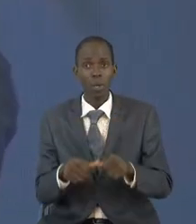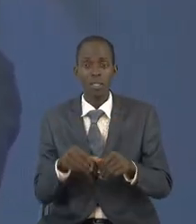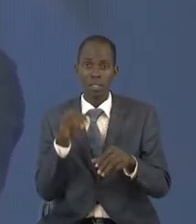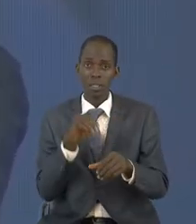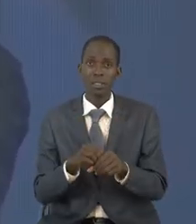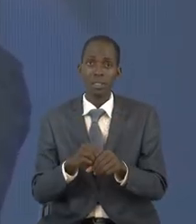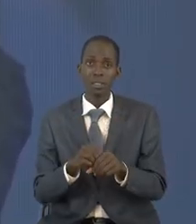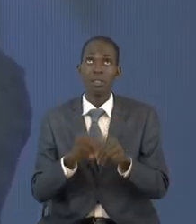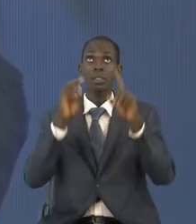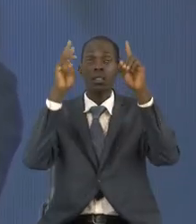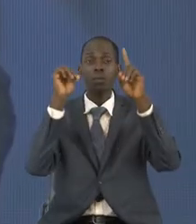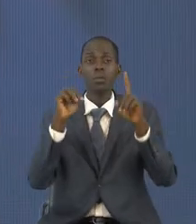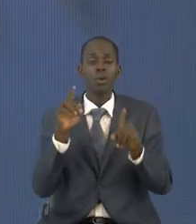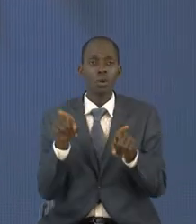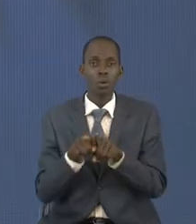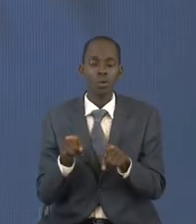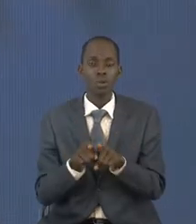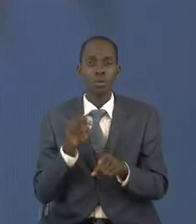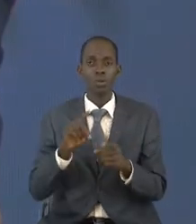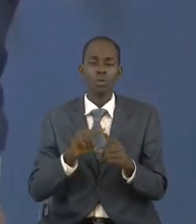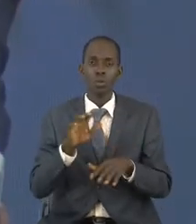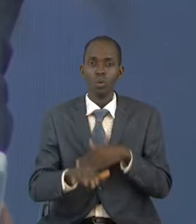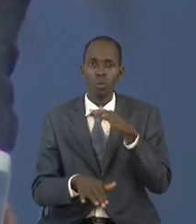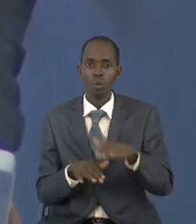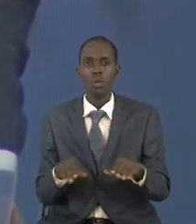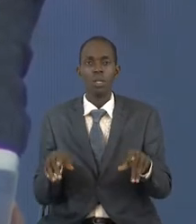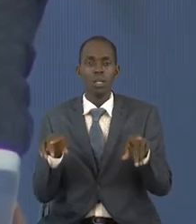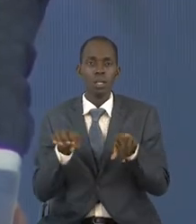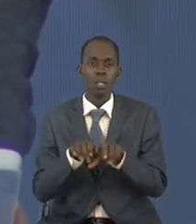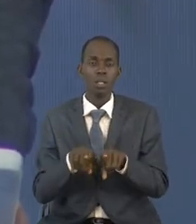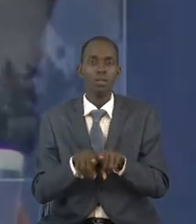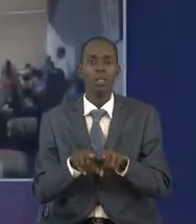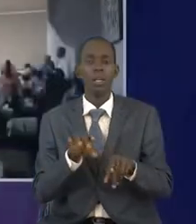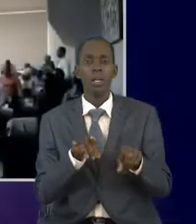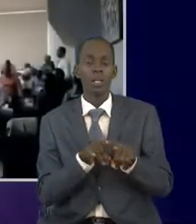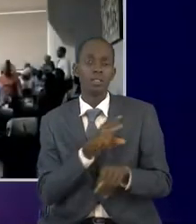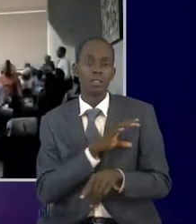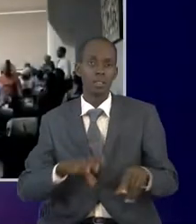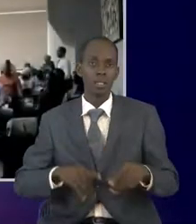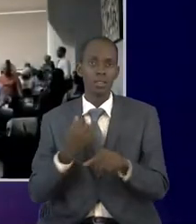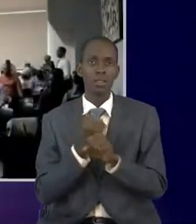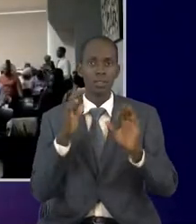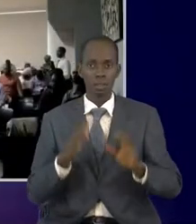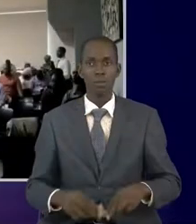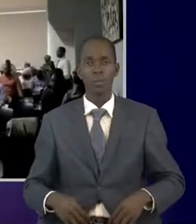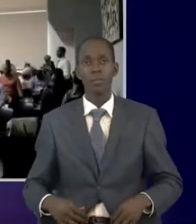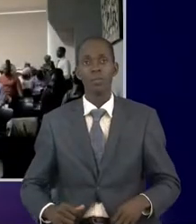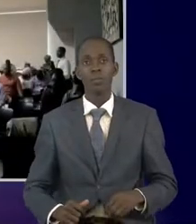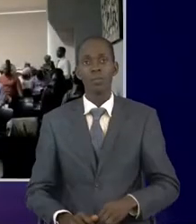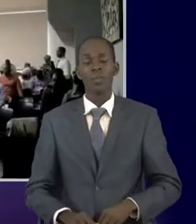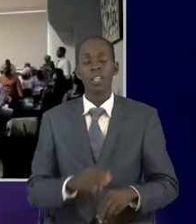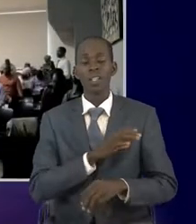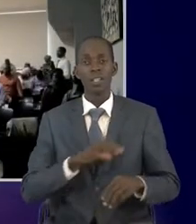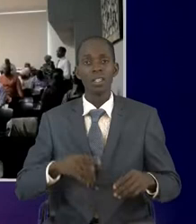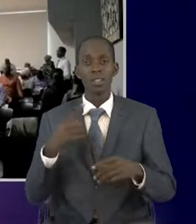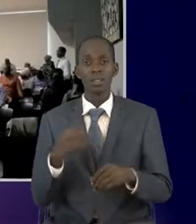to walk, even as he, Christ the Savior, even as he, Christ the Messiah,